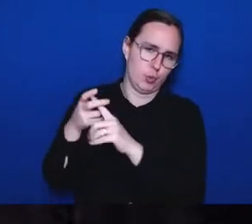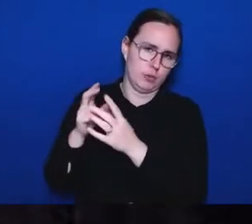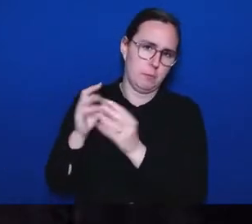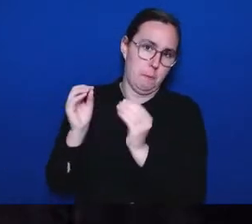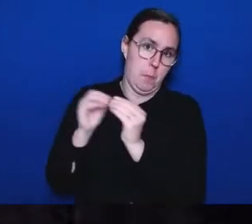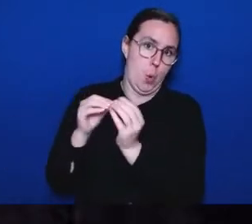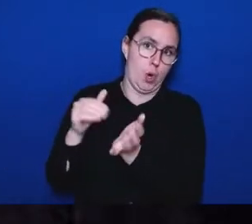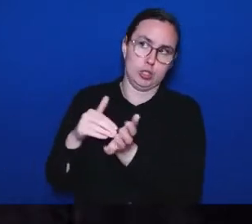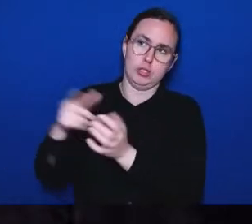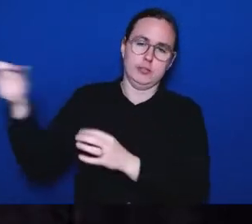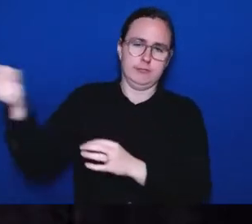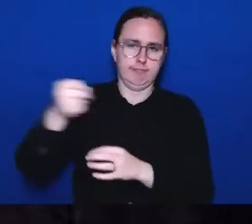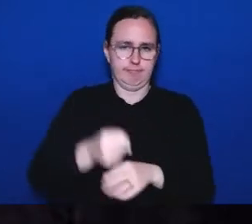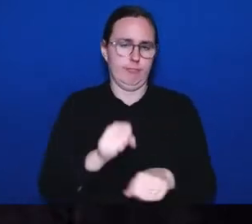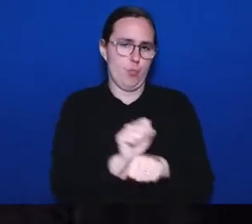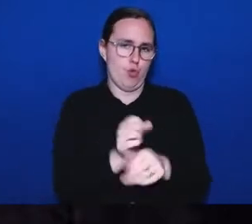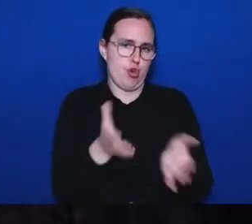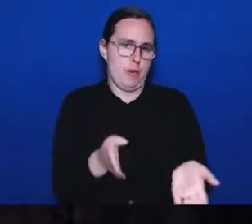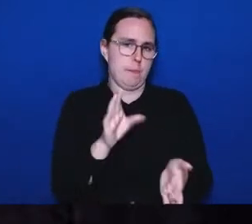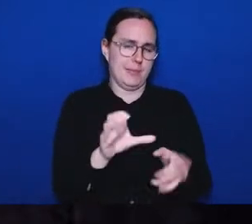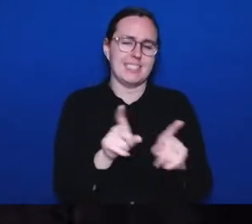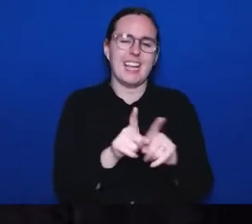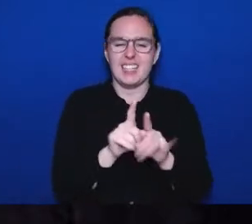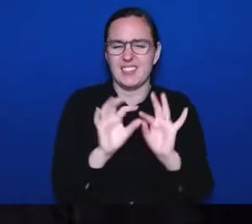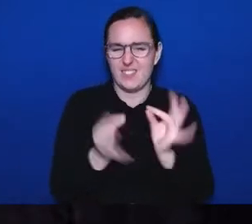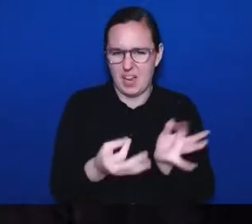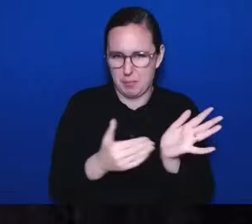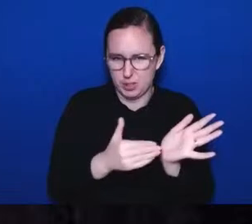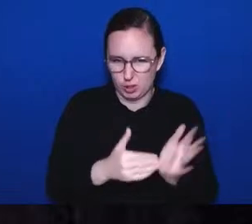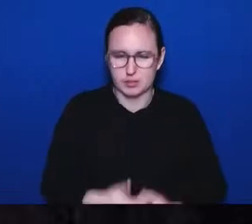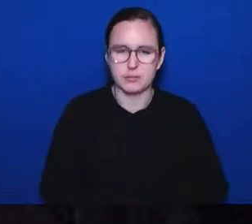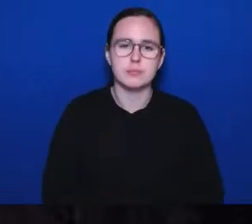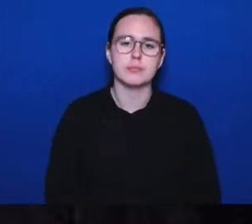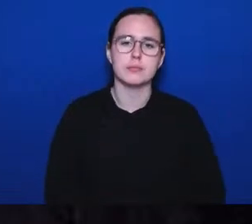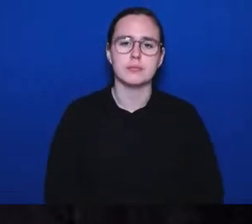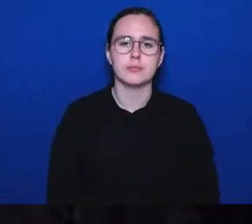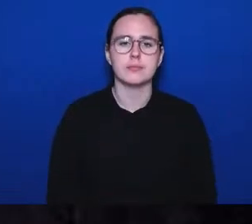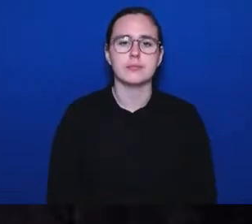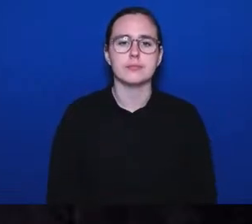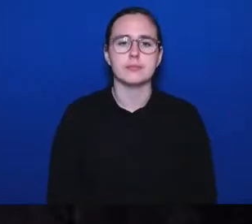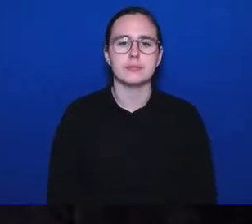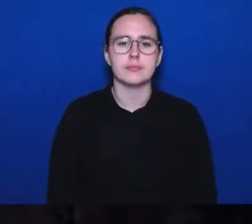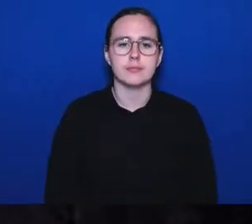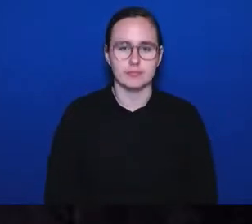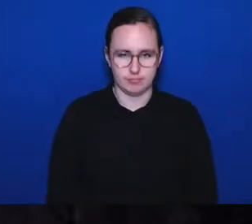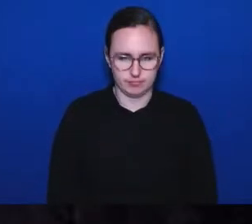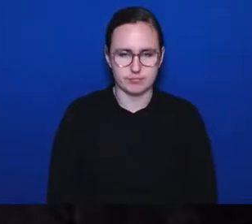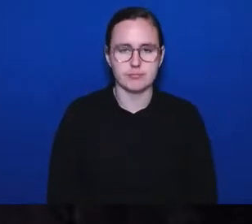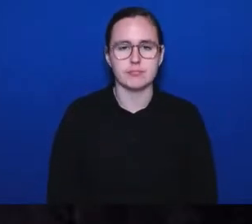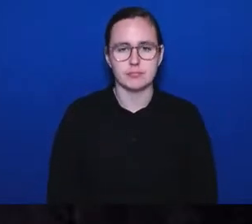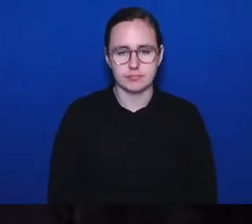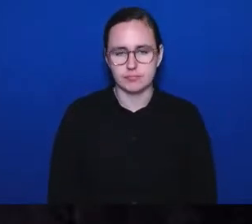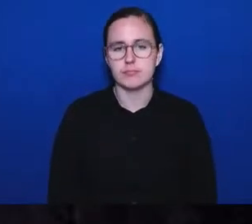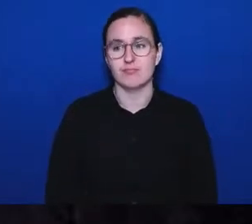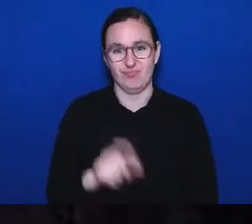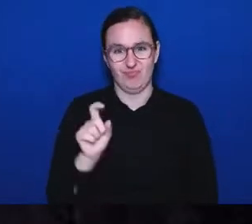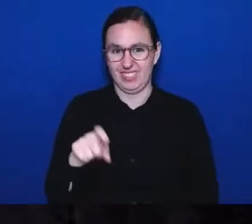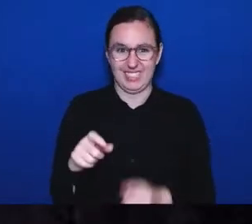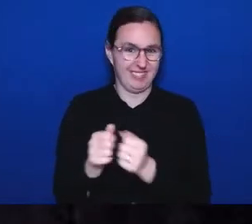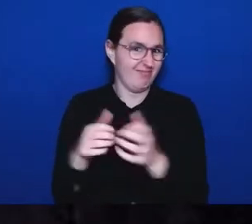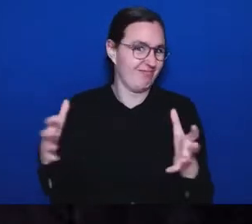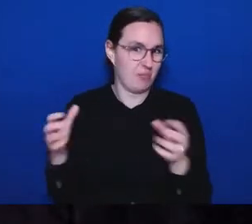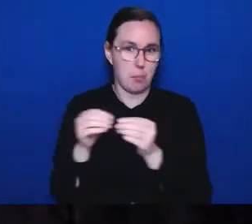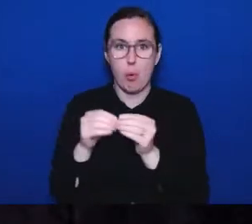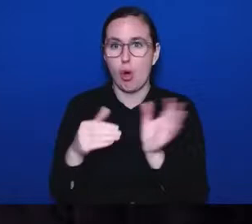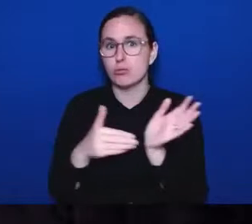We need to take action, and we have, to increase residencies. And this agreement supports that by allowing